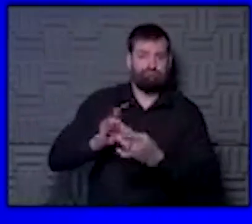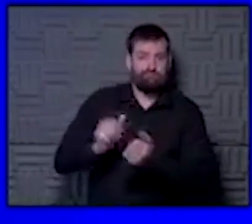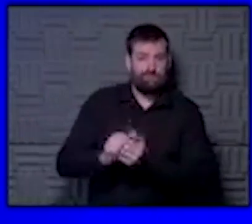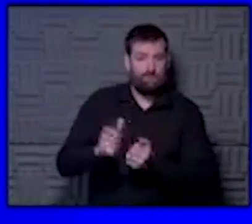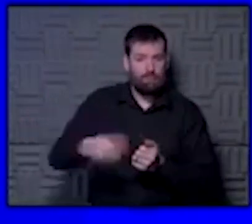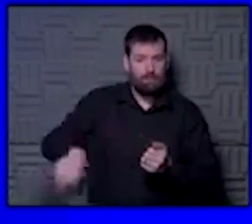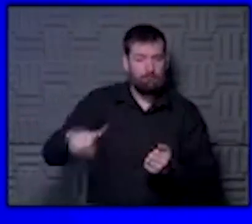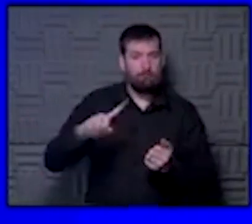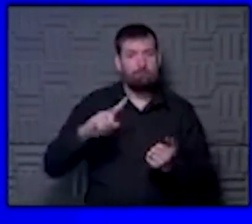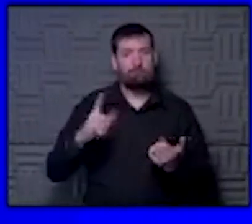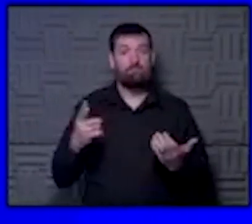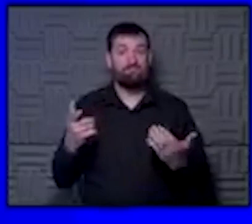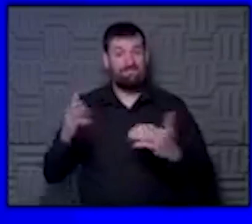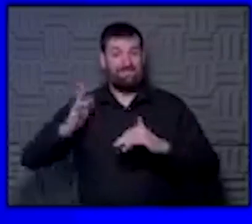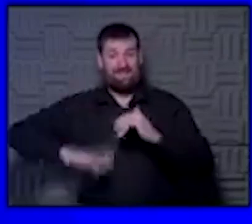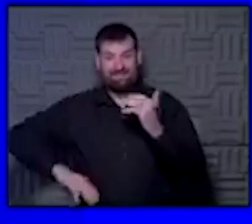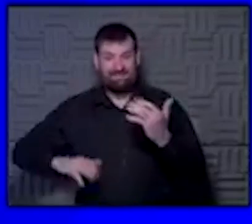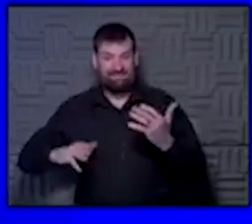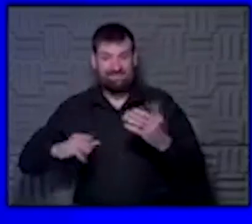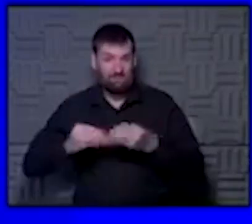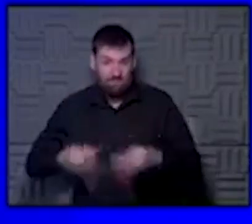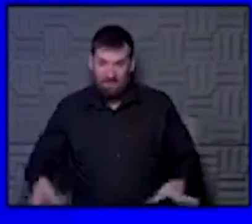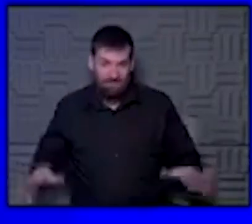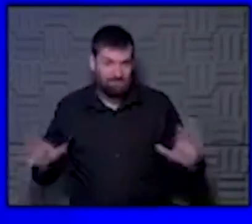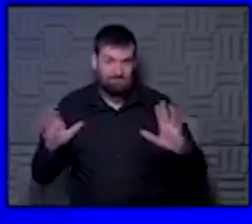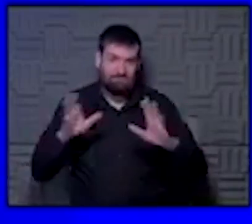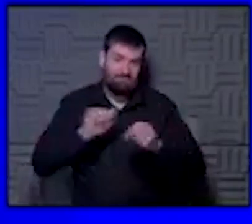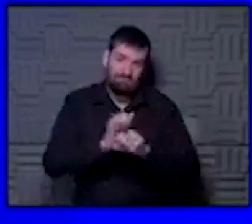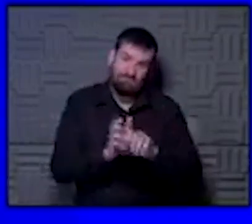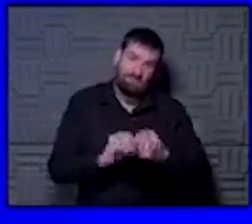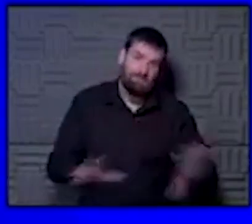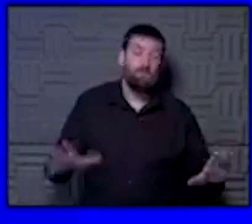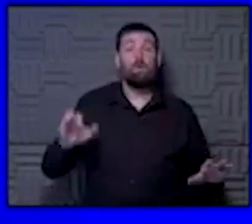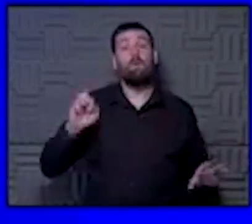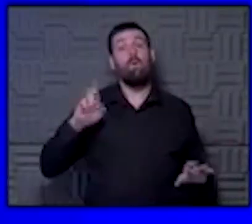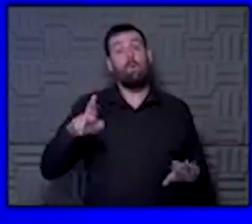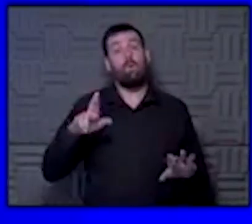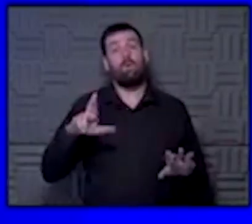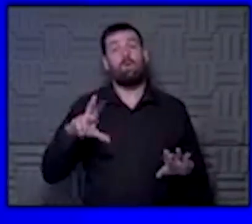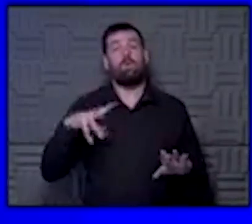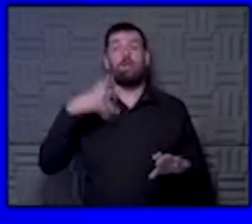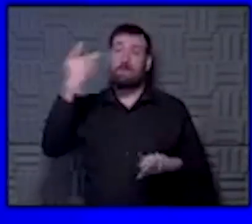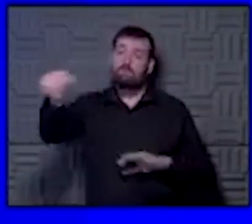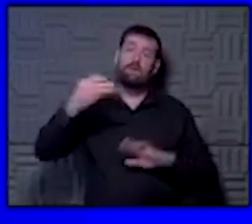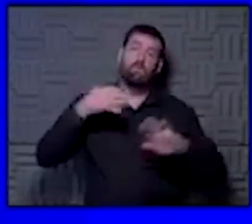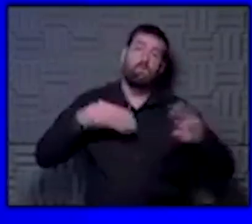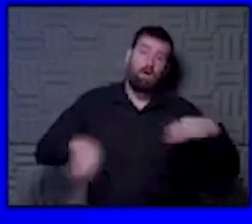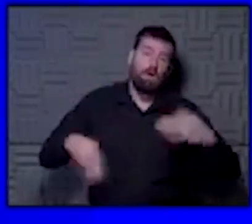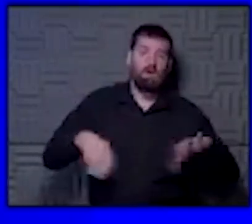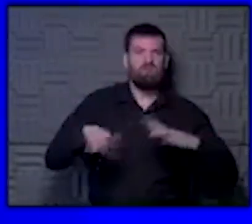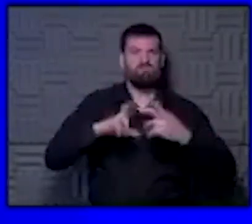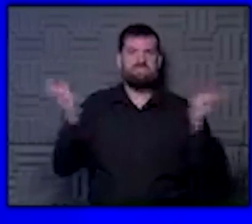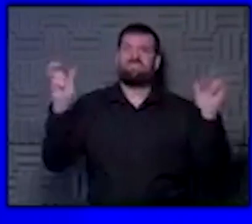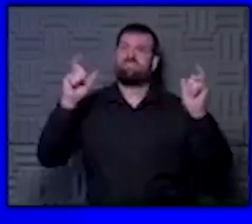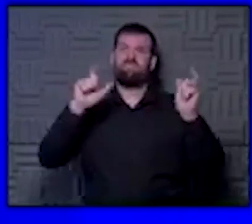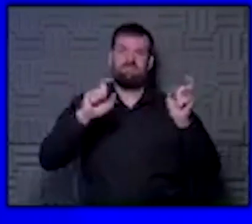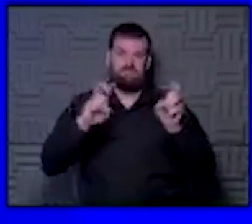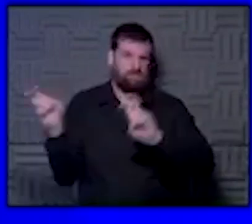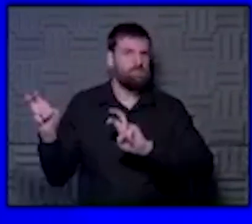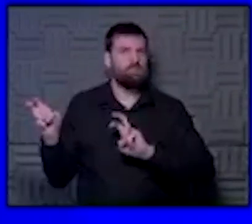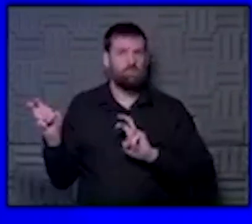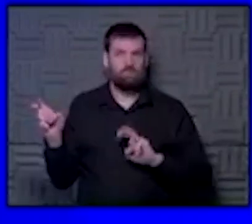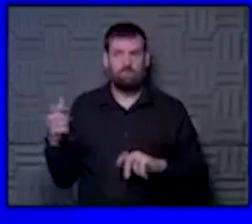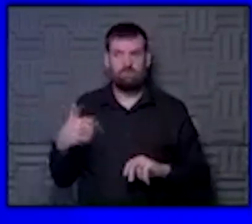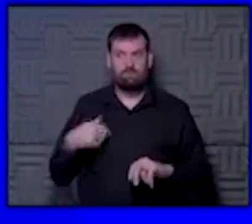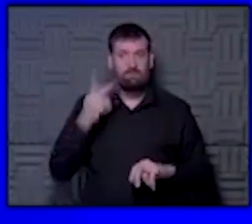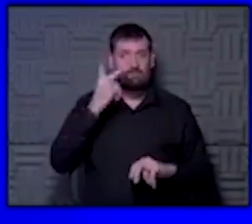them more than you would have without the pandemic, or even the ability to get outside and walk. I know that was a huge issue, and we saw